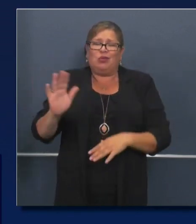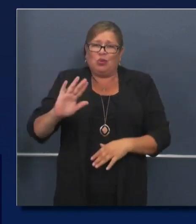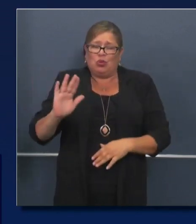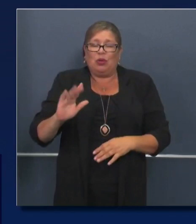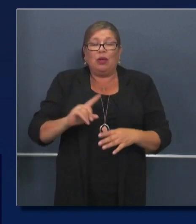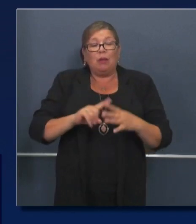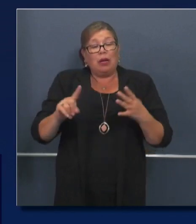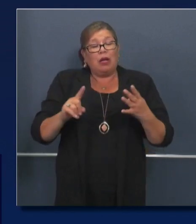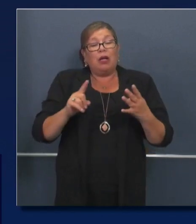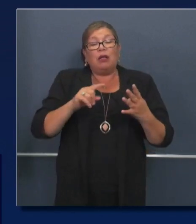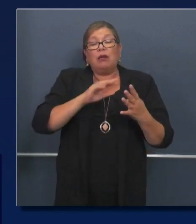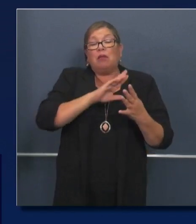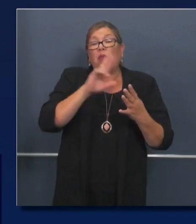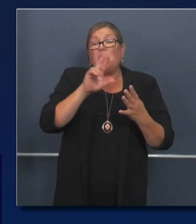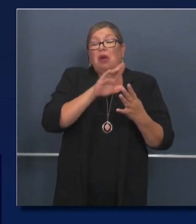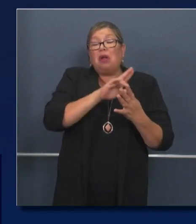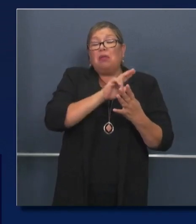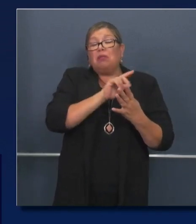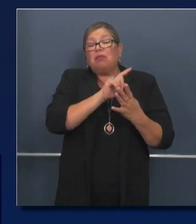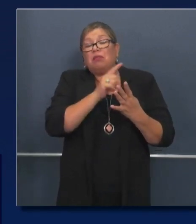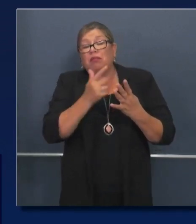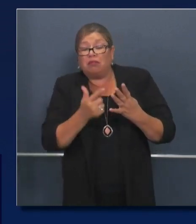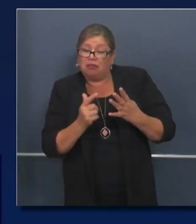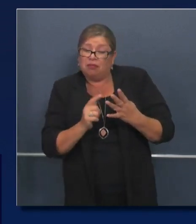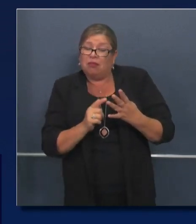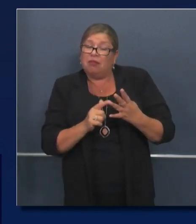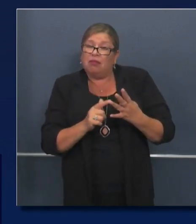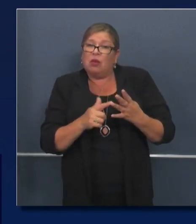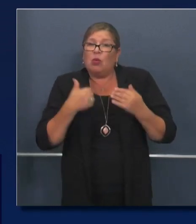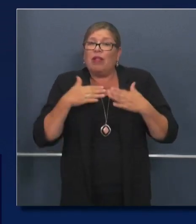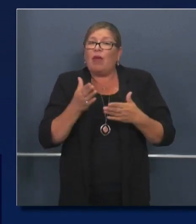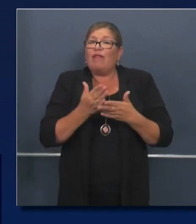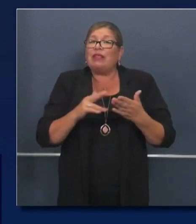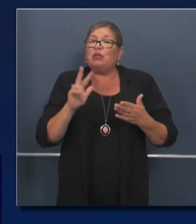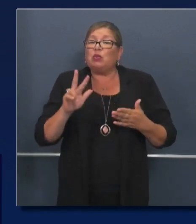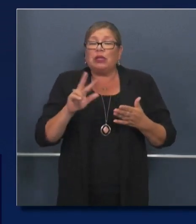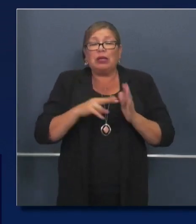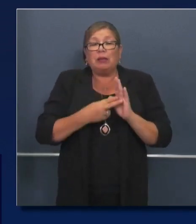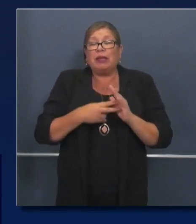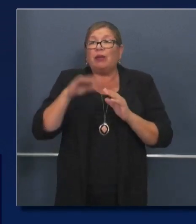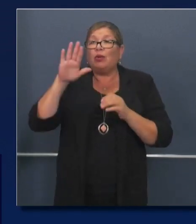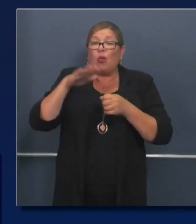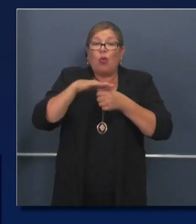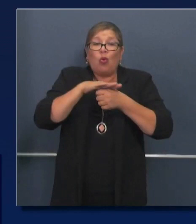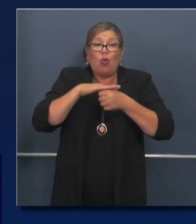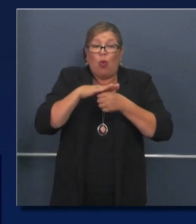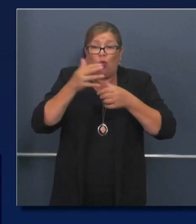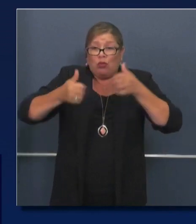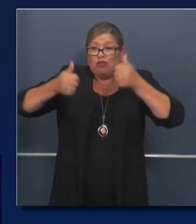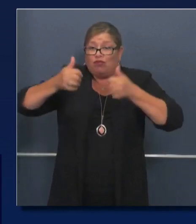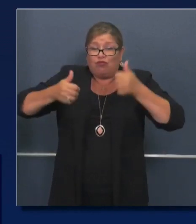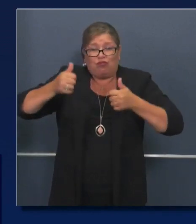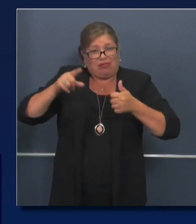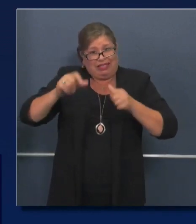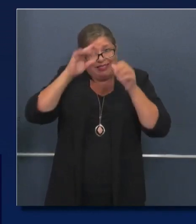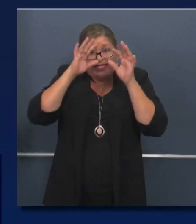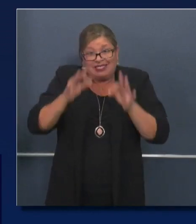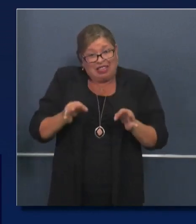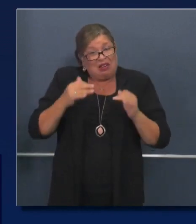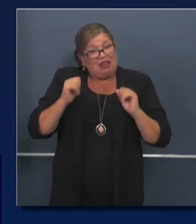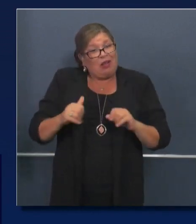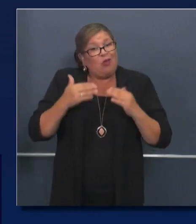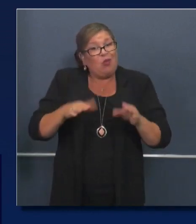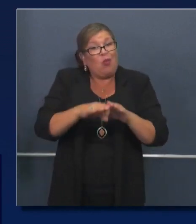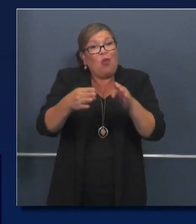3, on their own pace, we are allowing local decision-making to go into effect. But it's conditioned